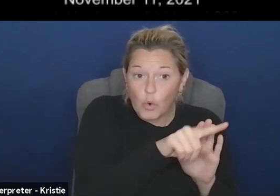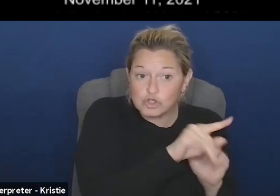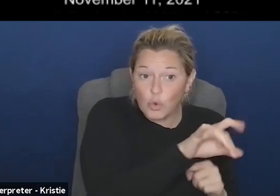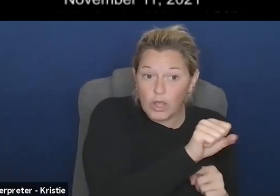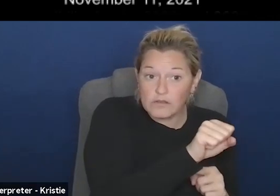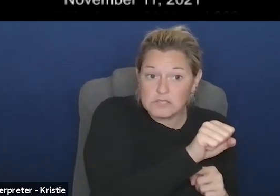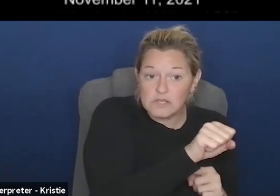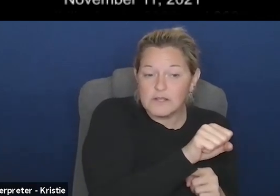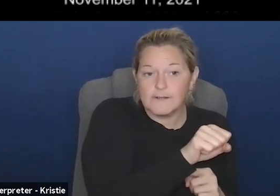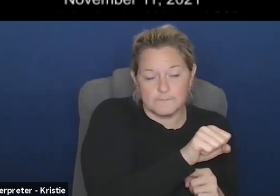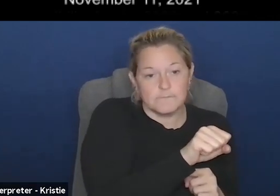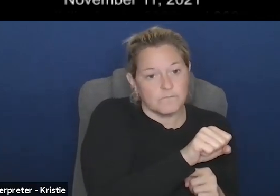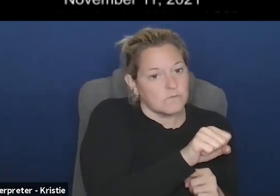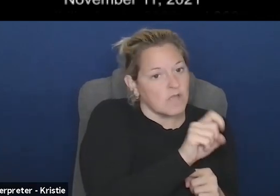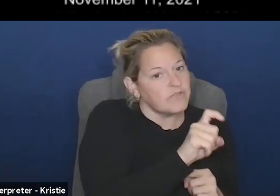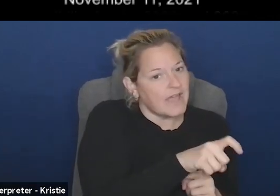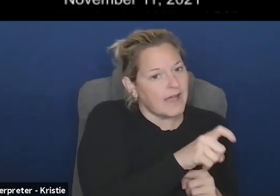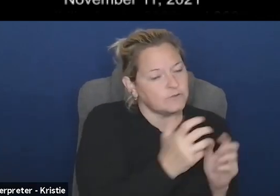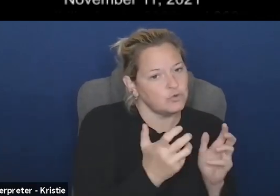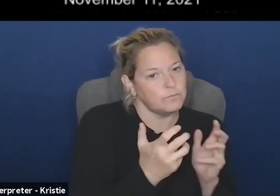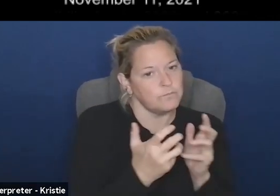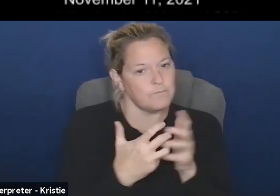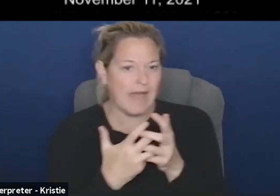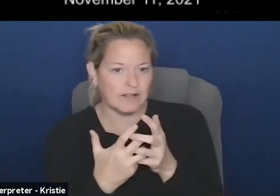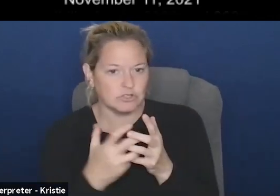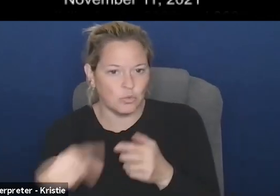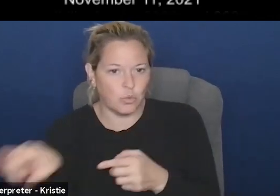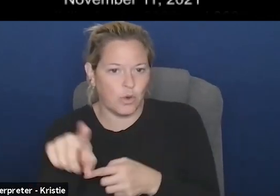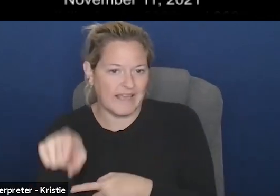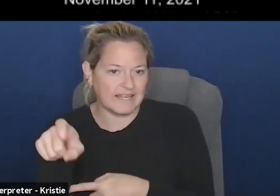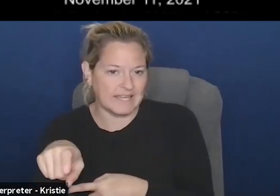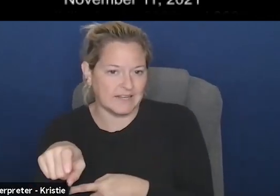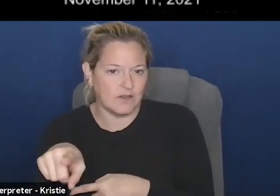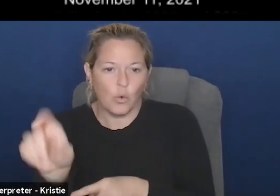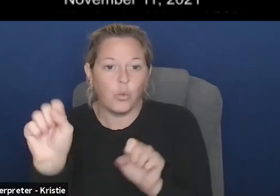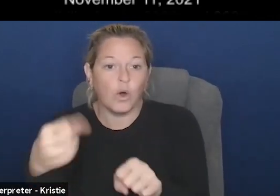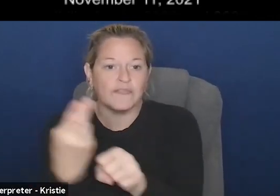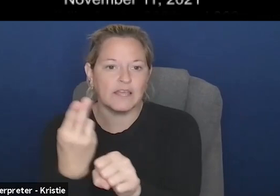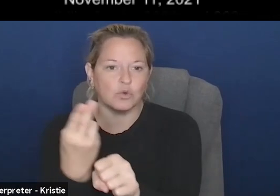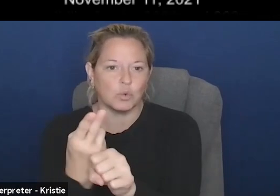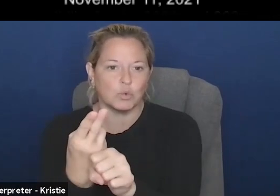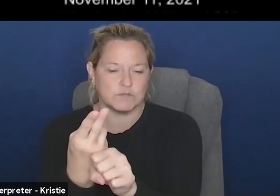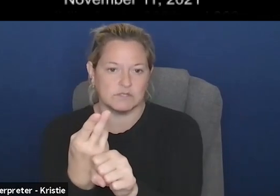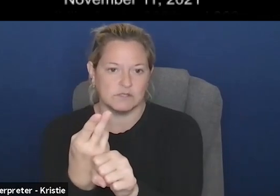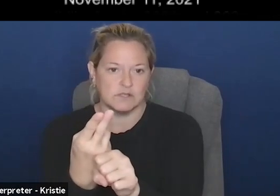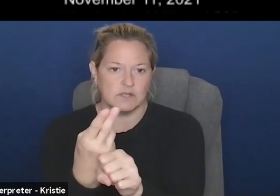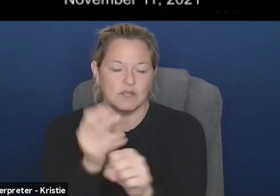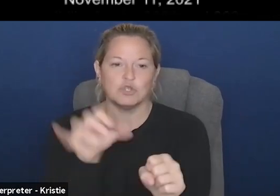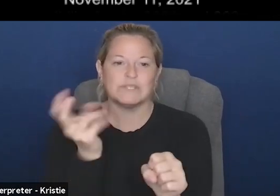people that I'm designing them for, the rest of the blind world. And that's really